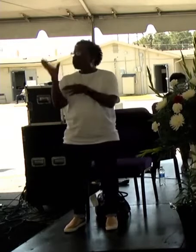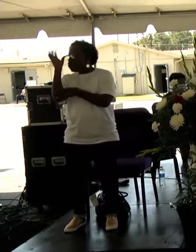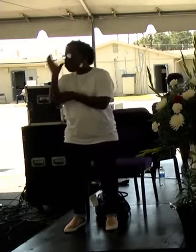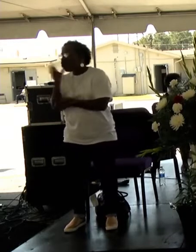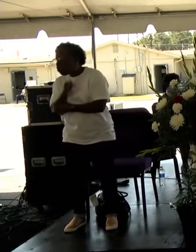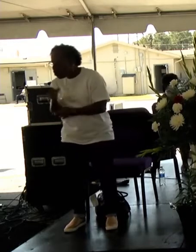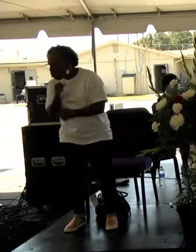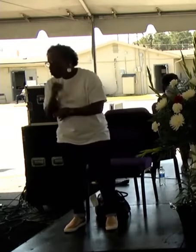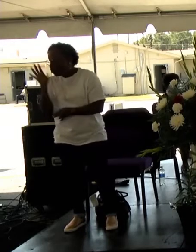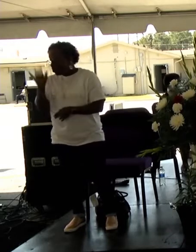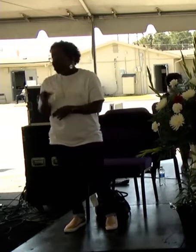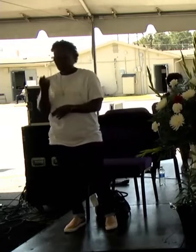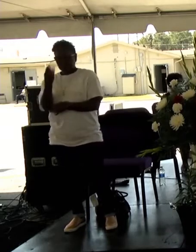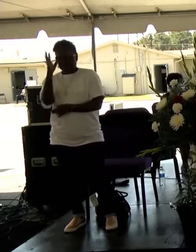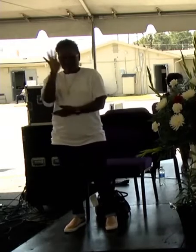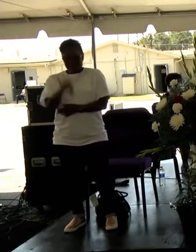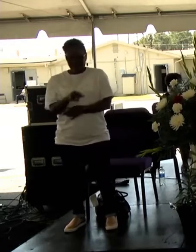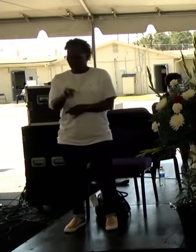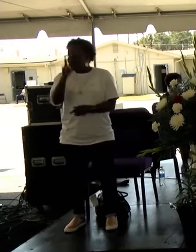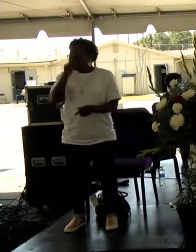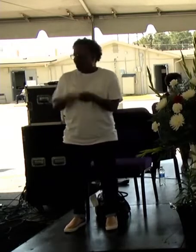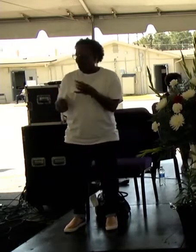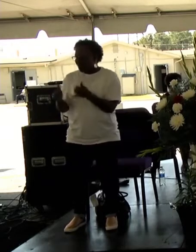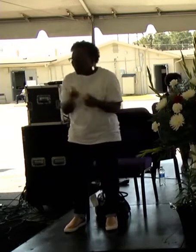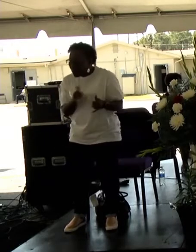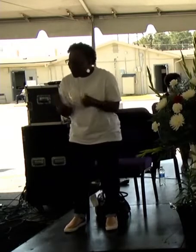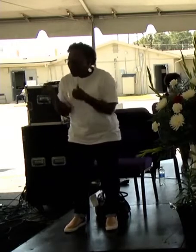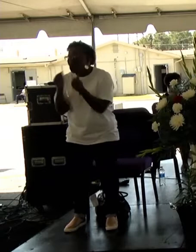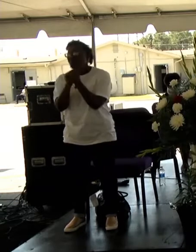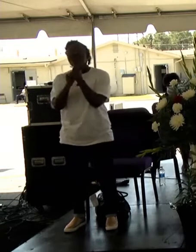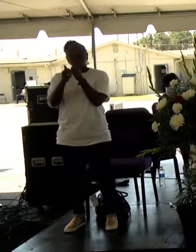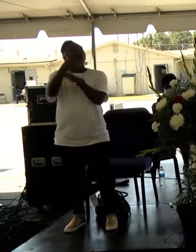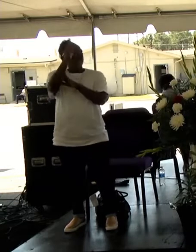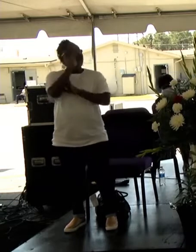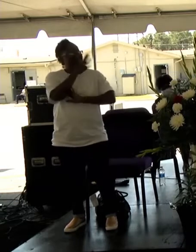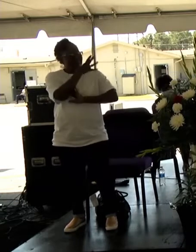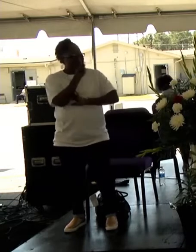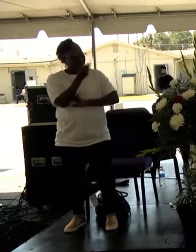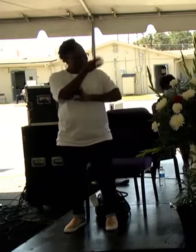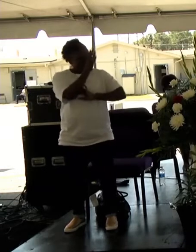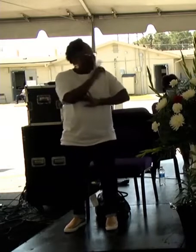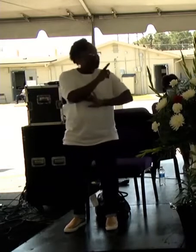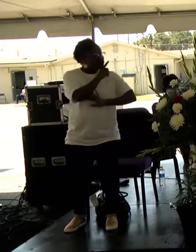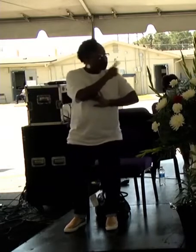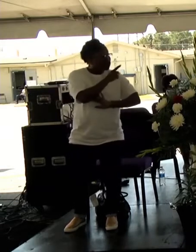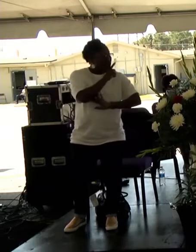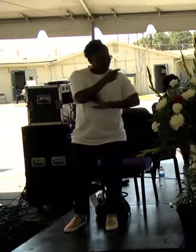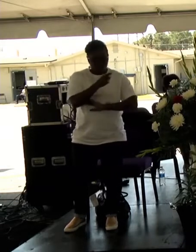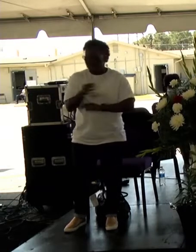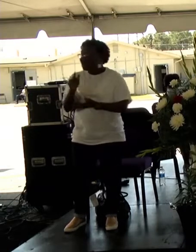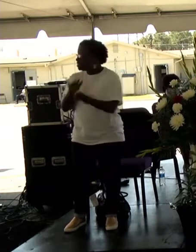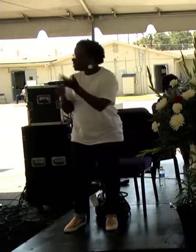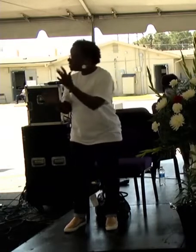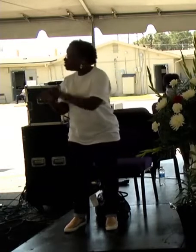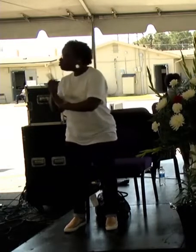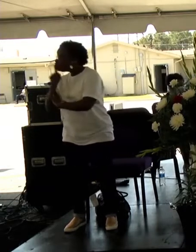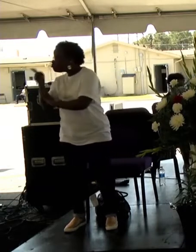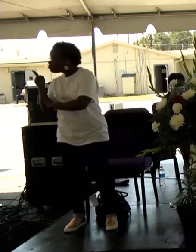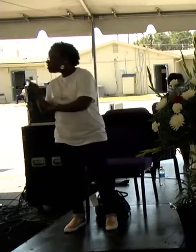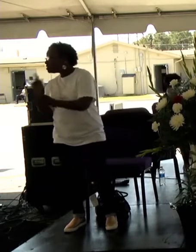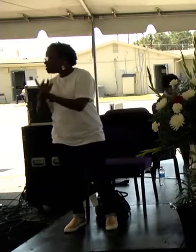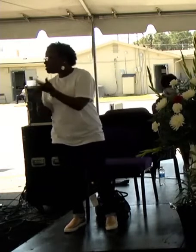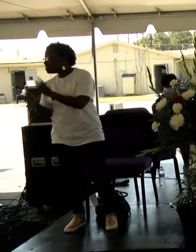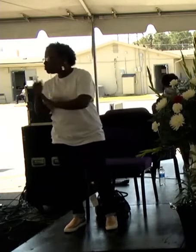something, that you can't play with God, and God is real. There used to be an old song that real, Jesus is real to